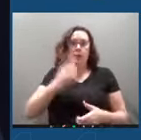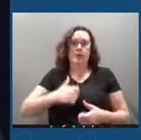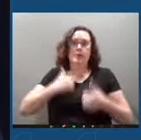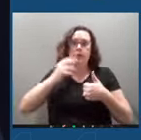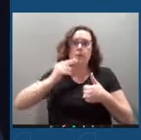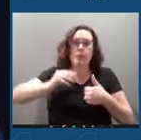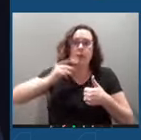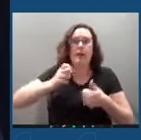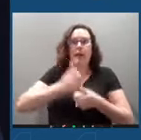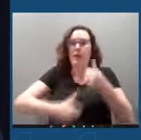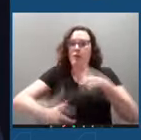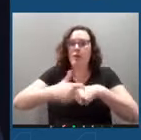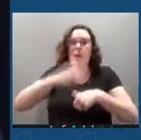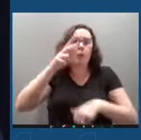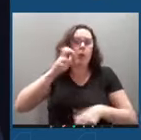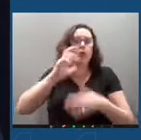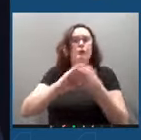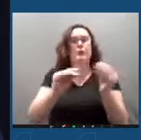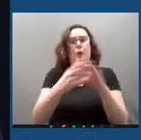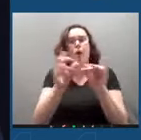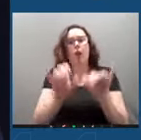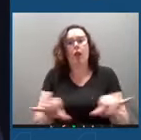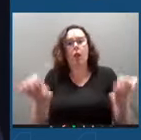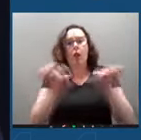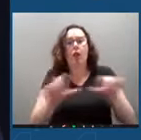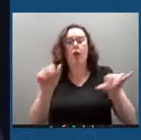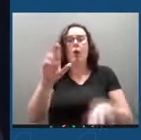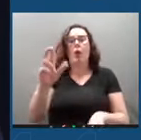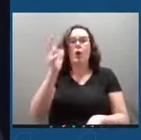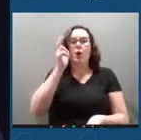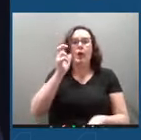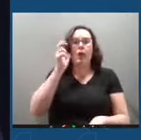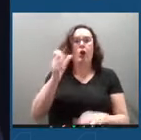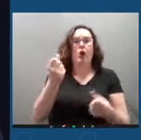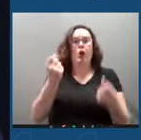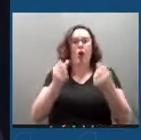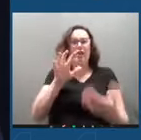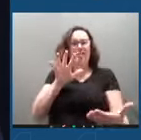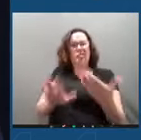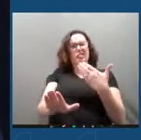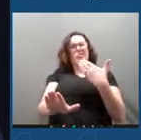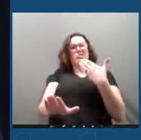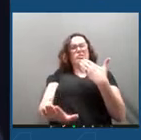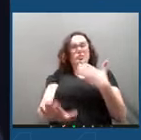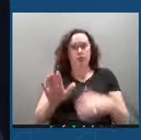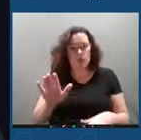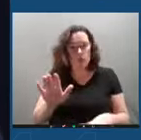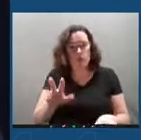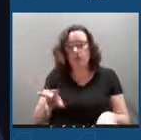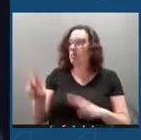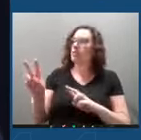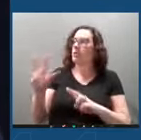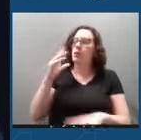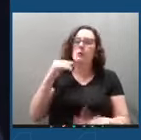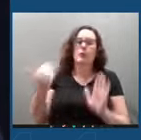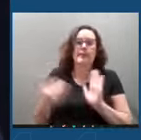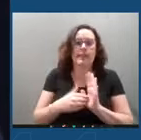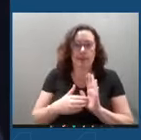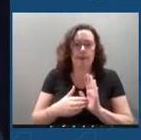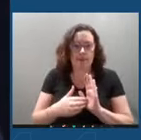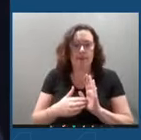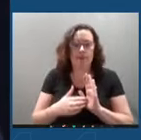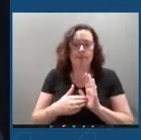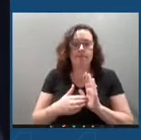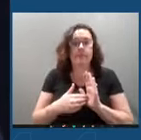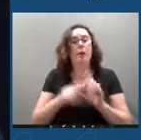loved one, every time you hear a car break hard, you relive it. That's the reality. But what you're doing today is you're taking